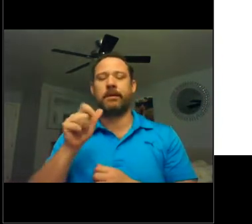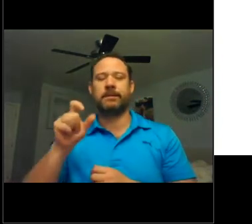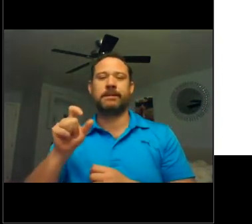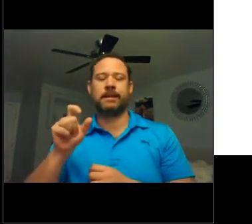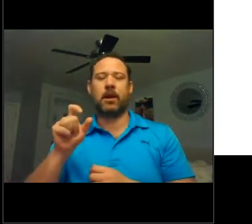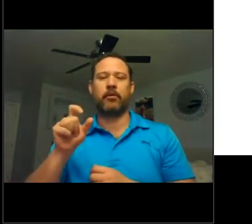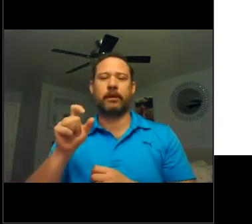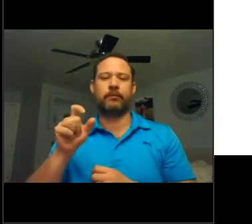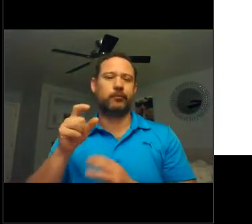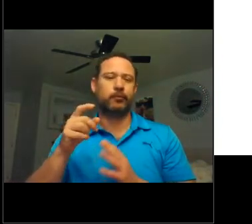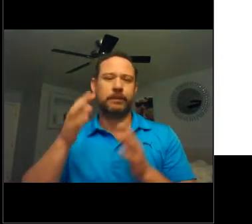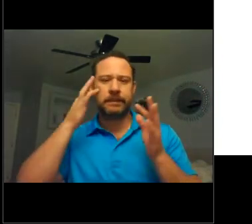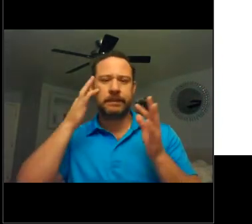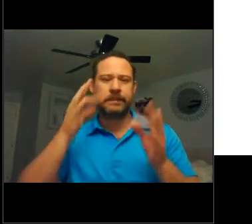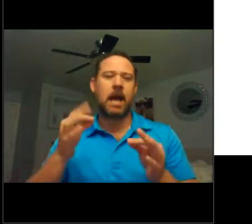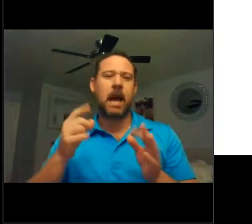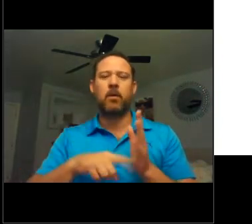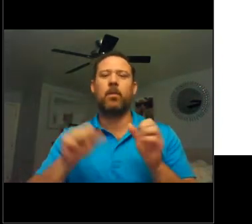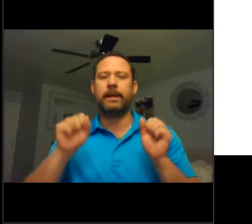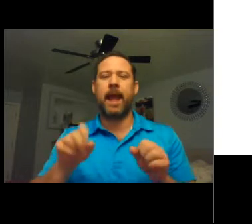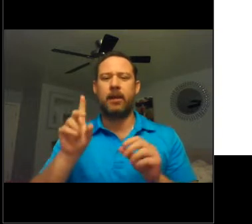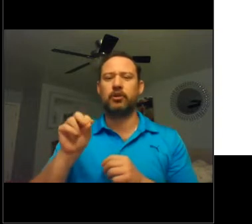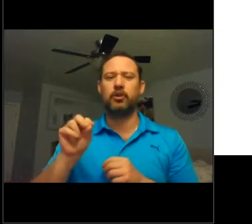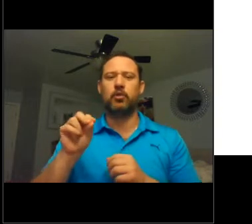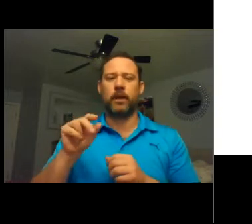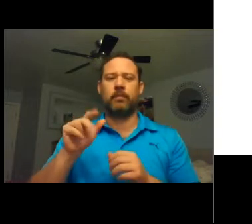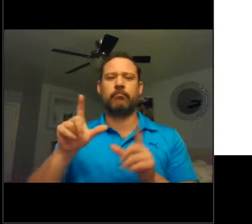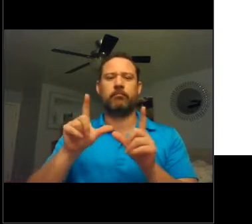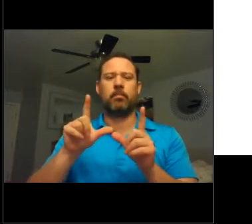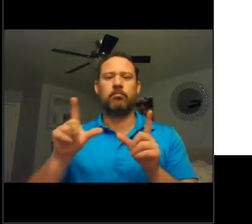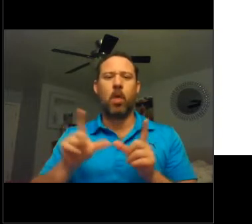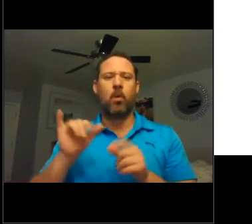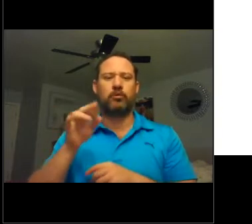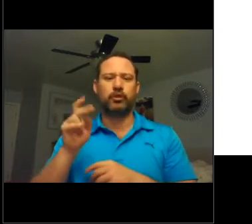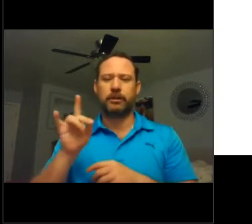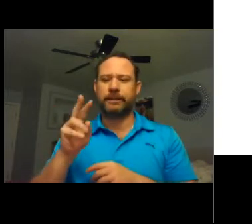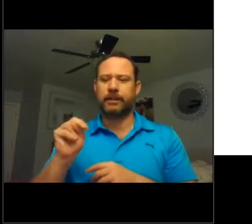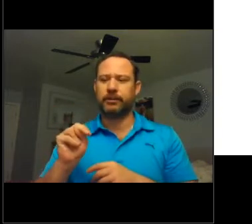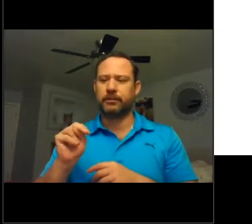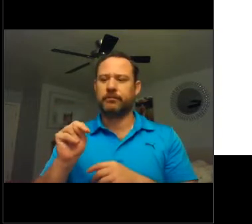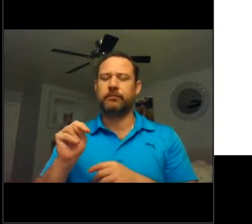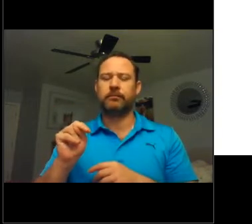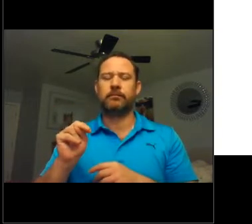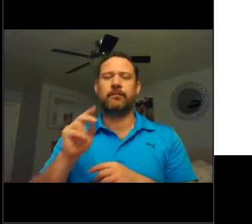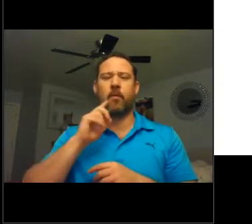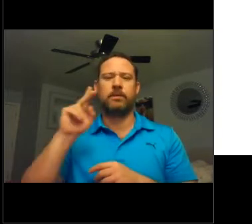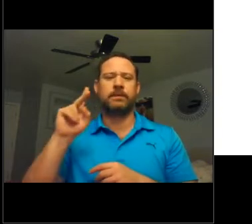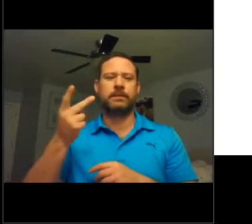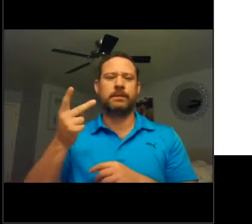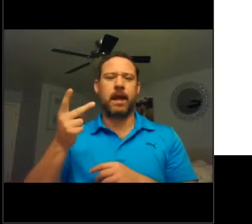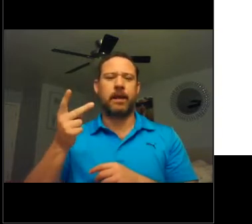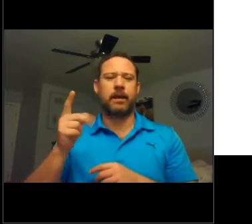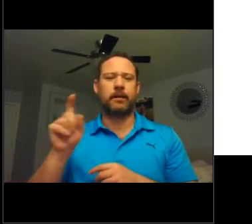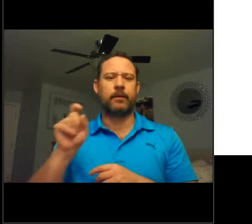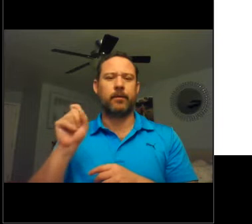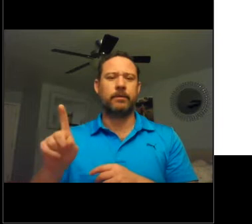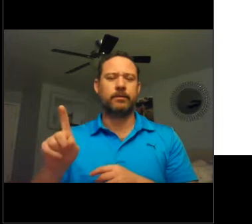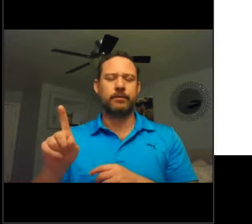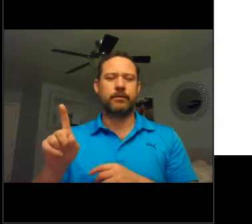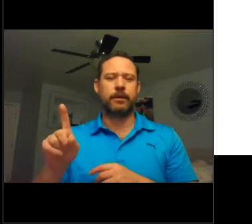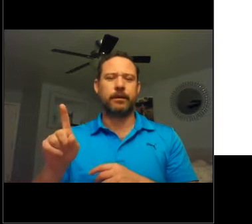dictate what we can do with local jurisdictions. For the second question, how will the committee